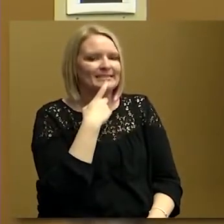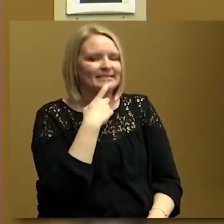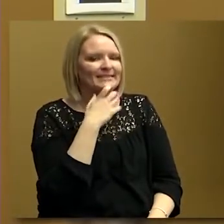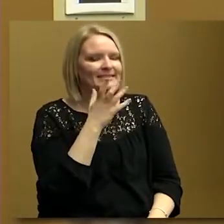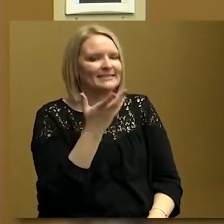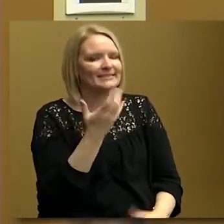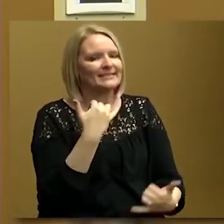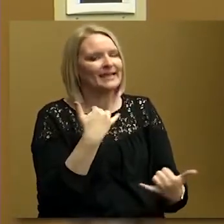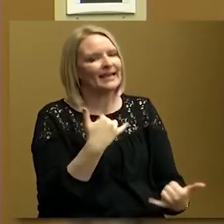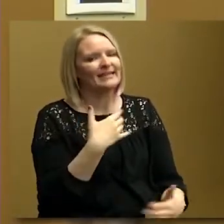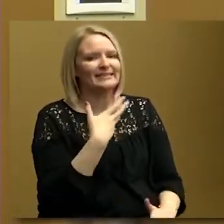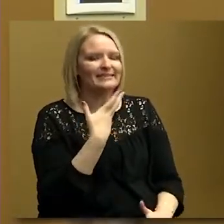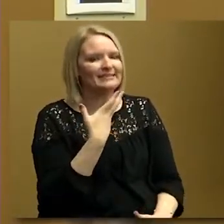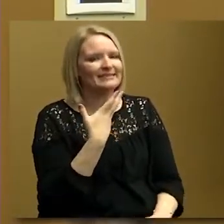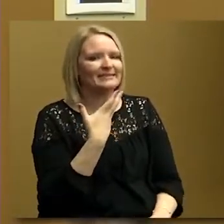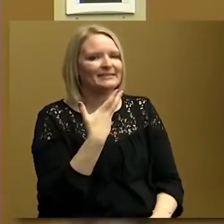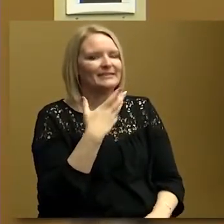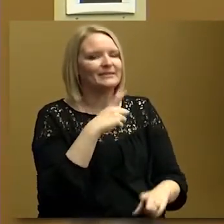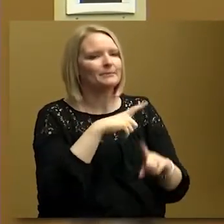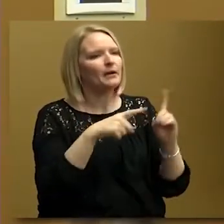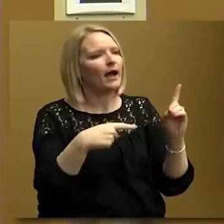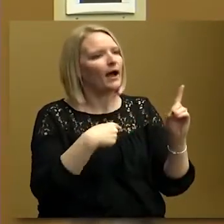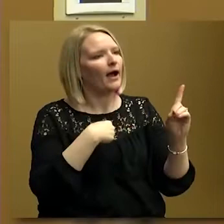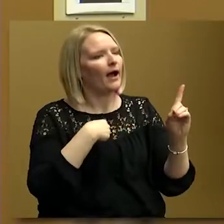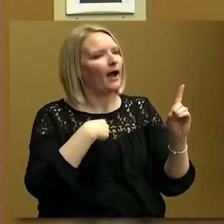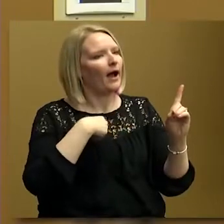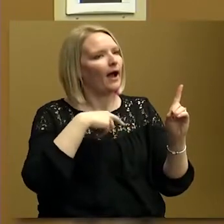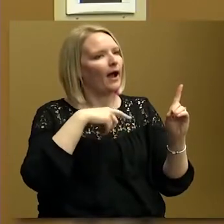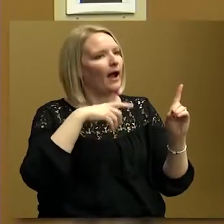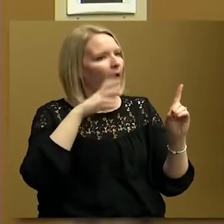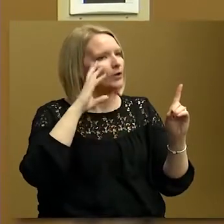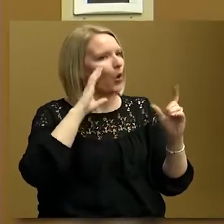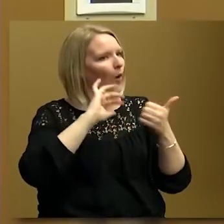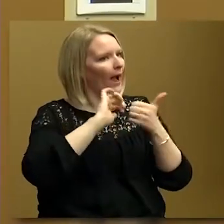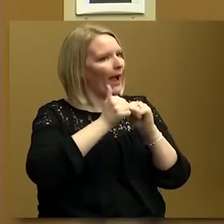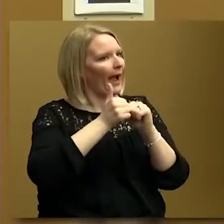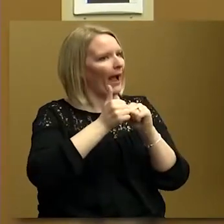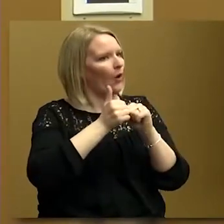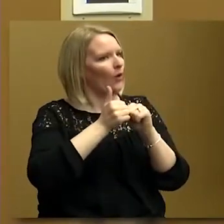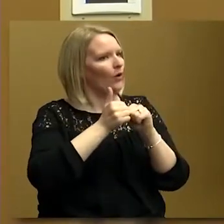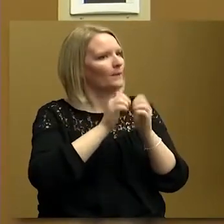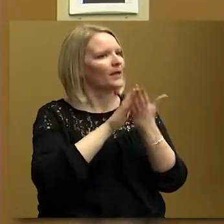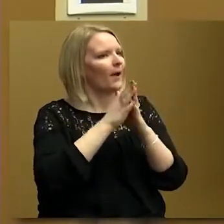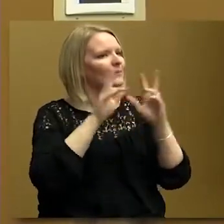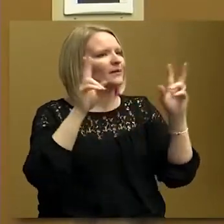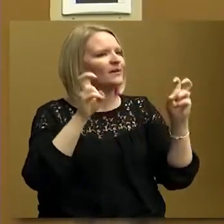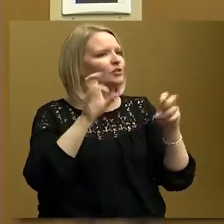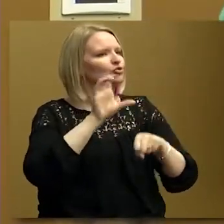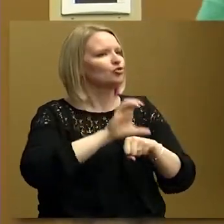not so much, but I do know how to turn on the little church girl.